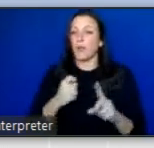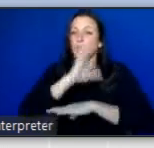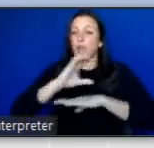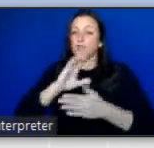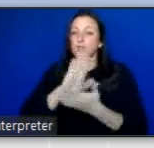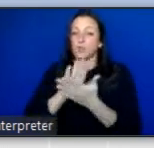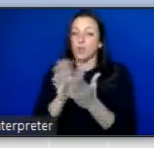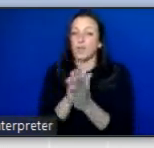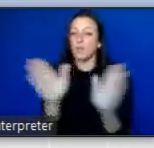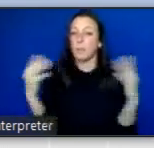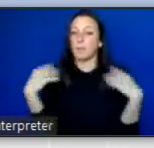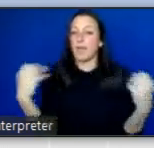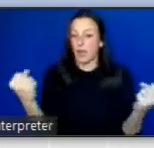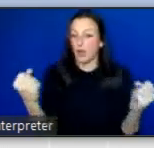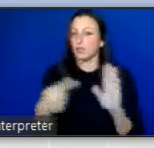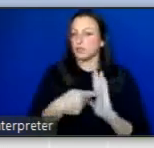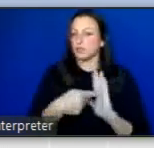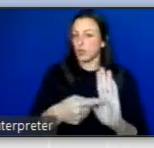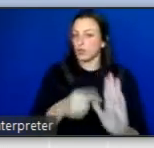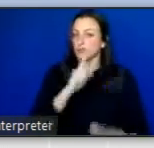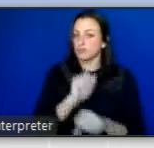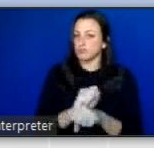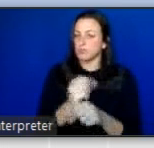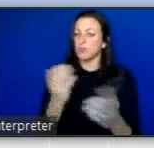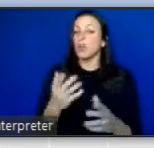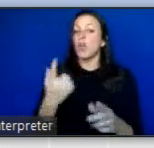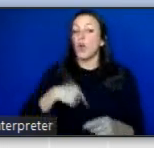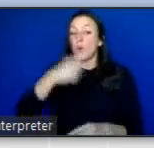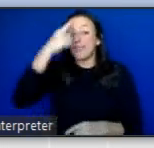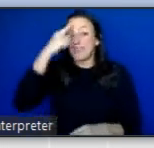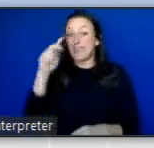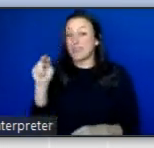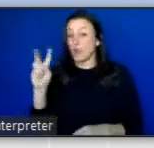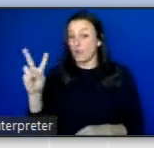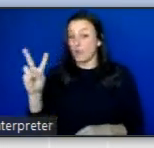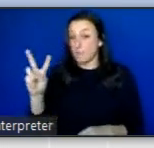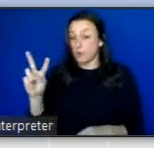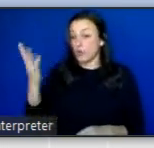modeled. And you can see in November, we think that there were